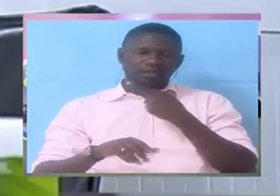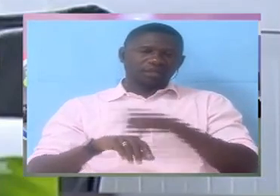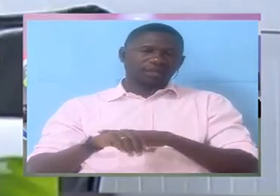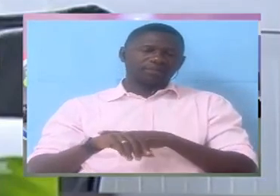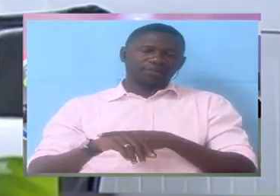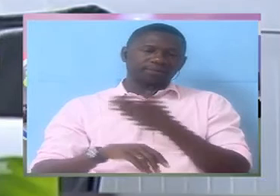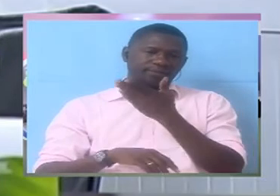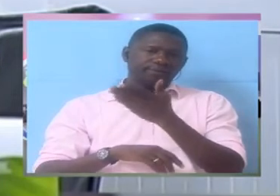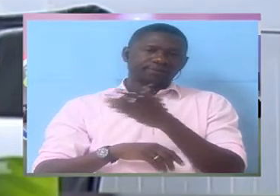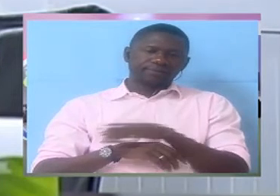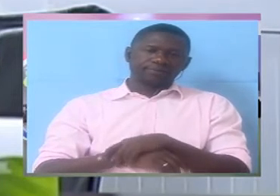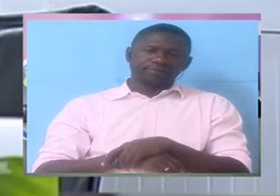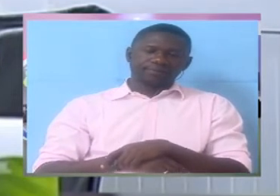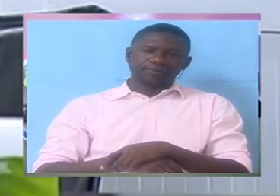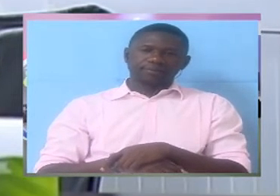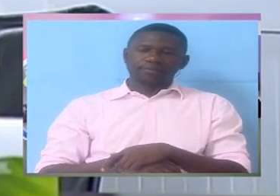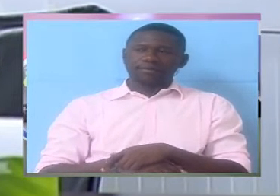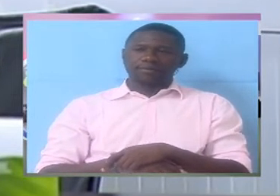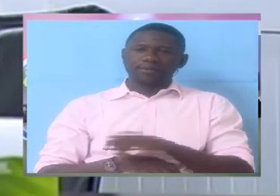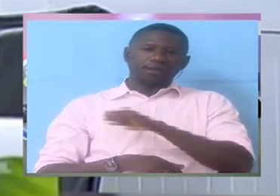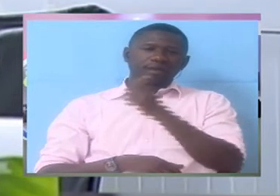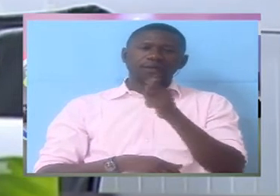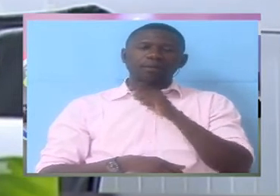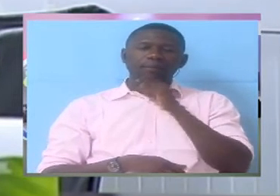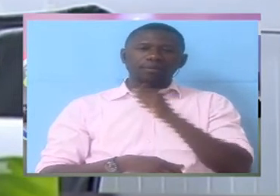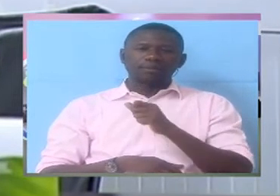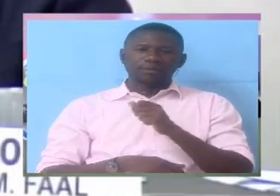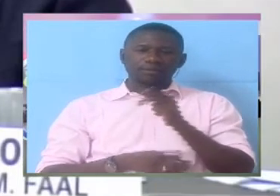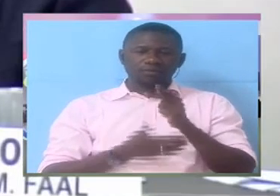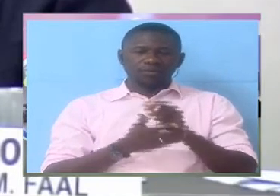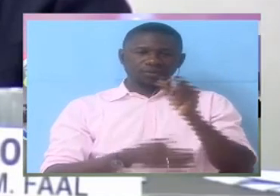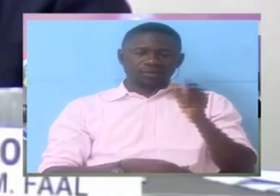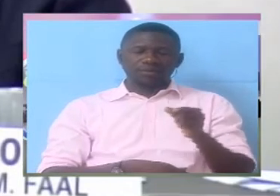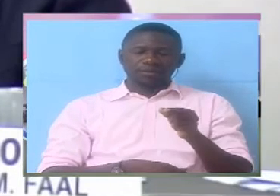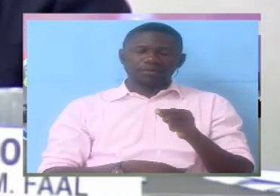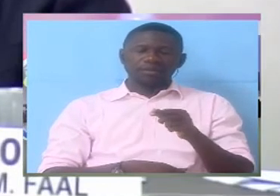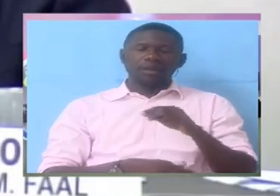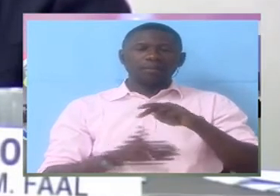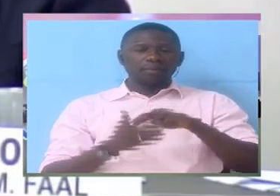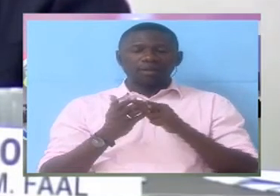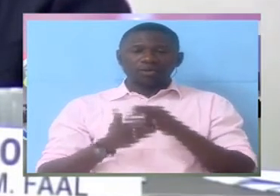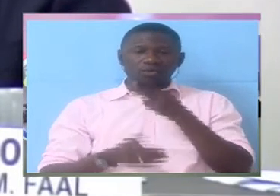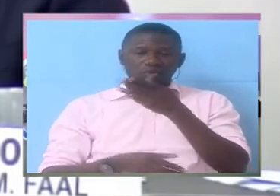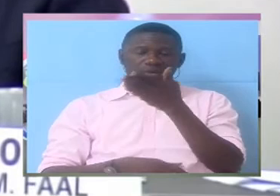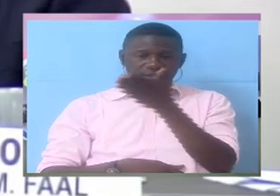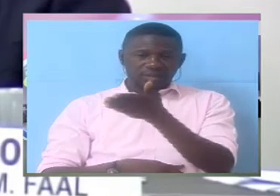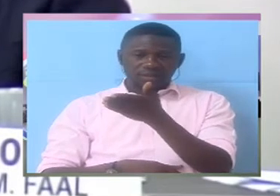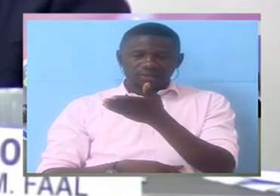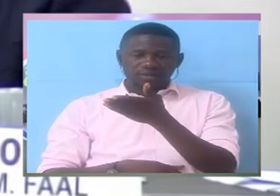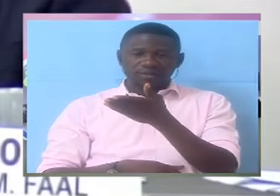otembo. And Mr. Witness, the fact that you are present.